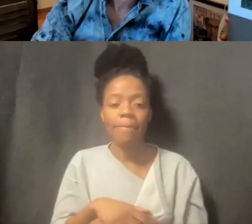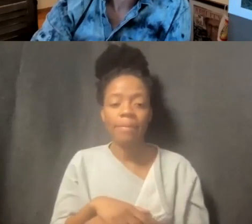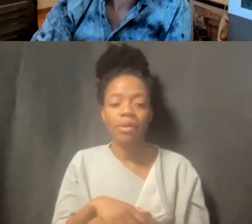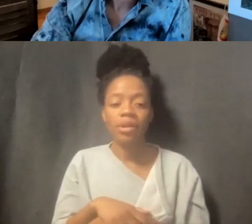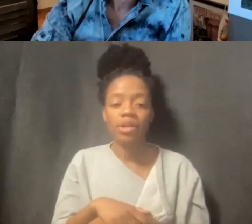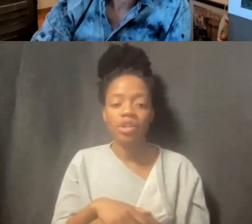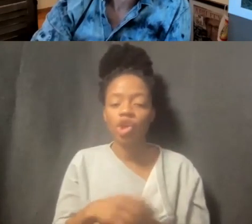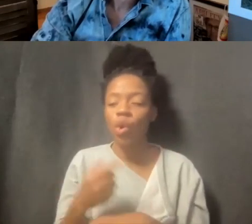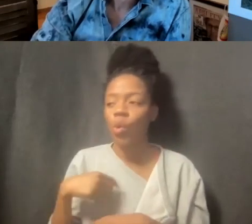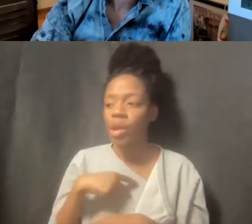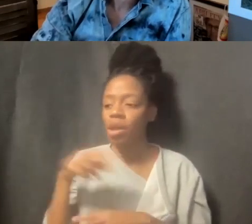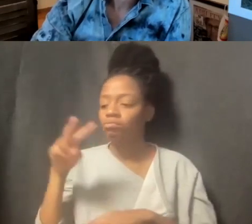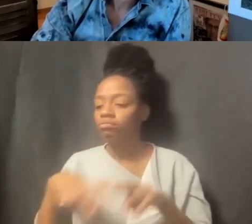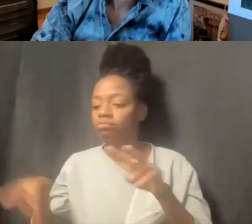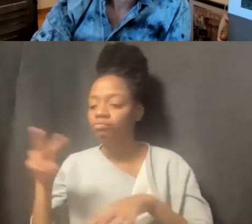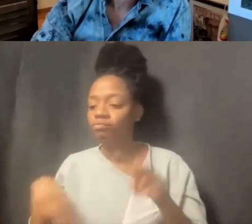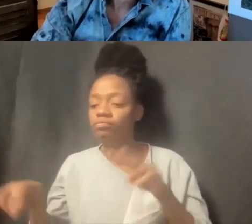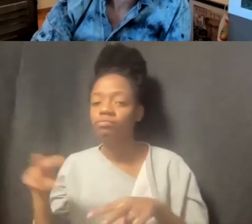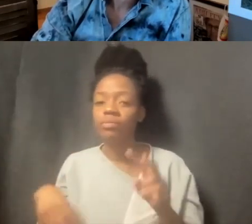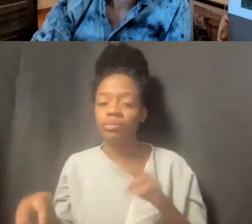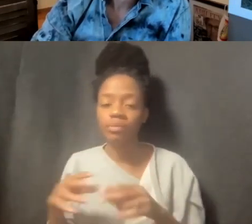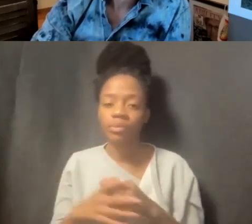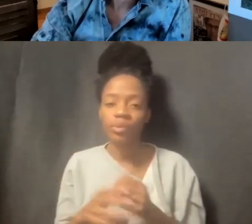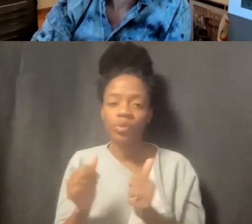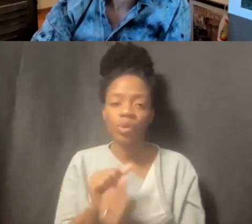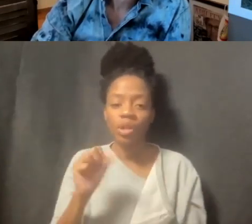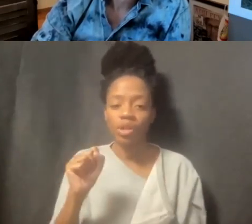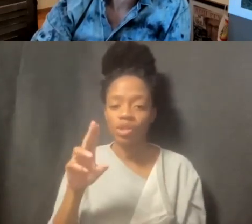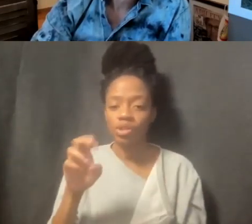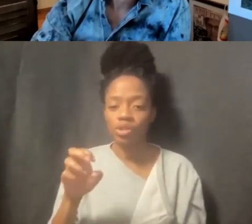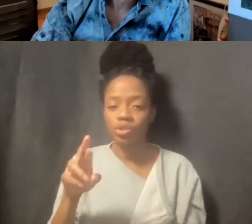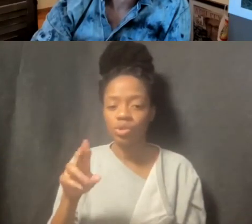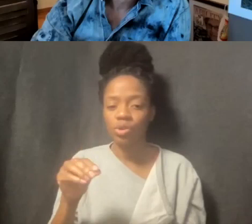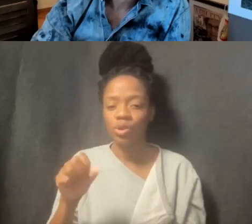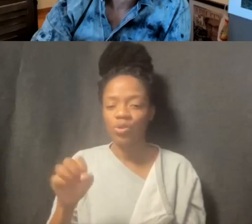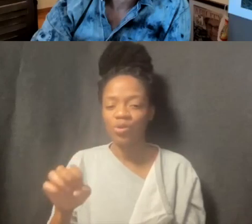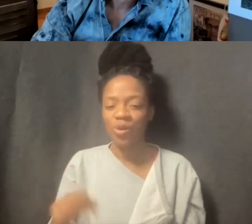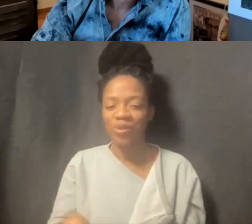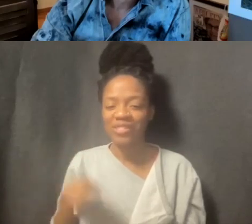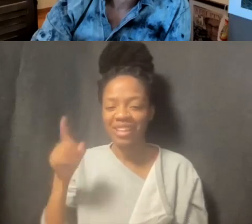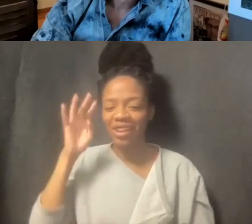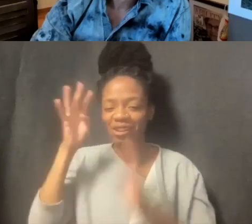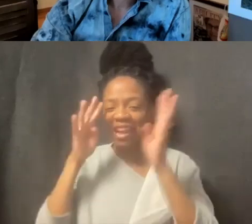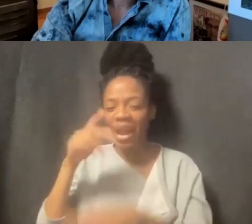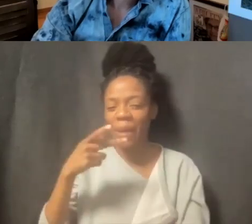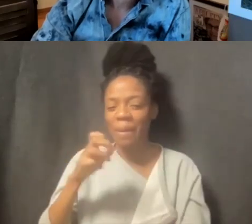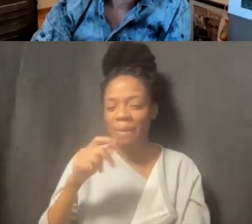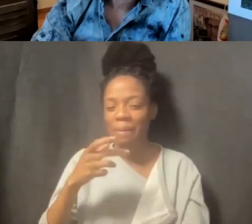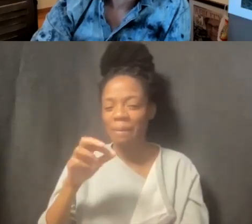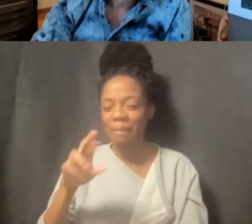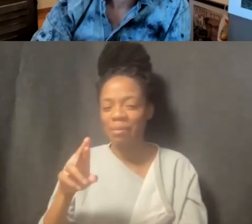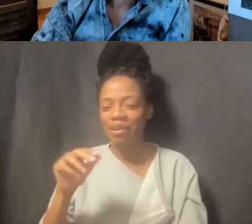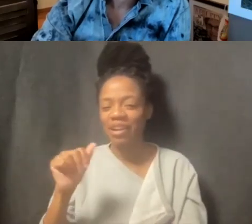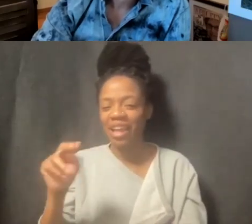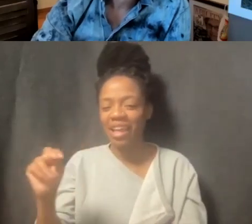her with Sue Rose, and they created Pepper Ann. You know that? Remember that show? Mm-hmm. And they